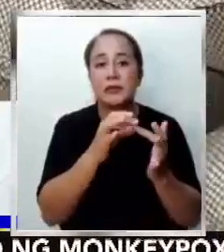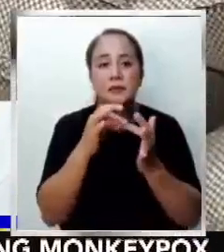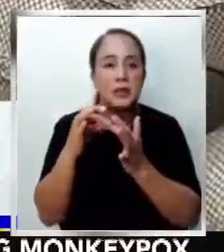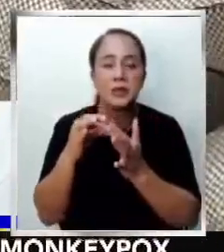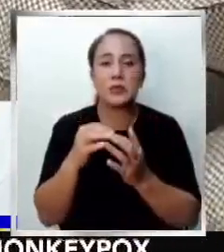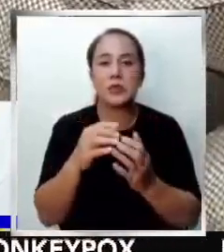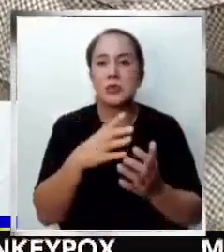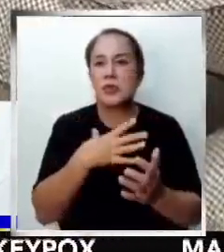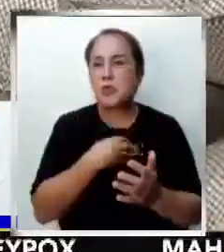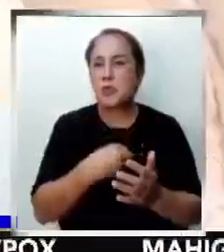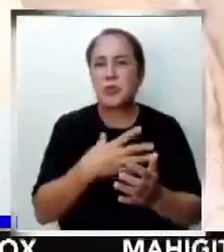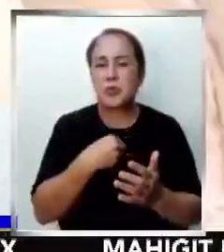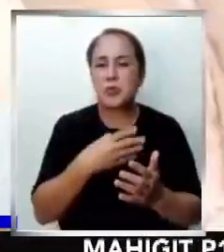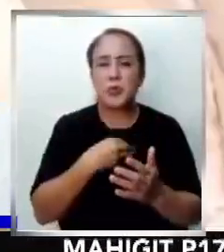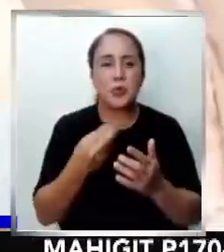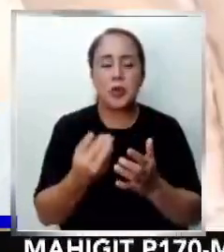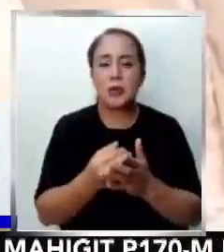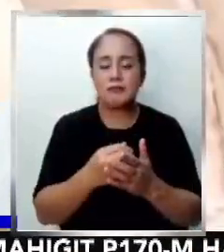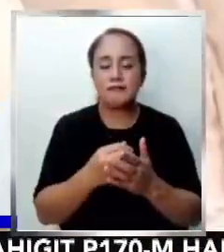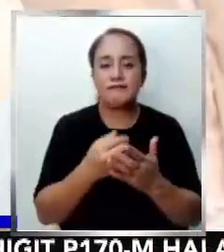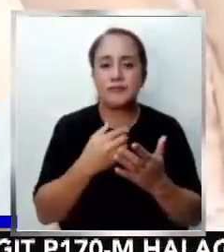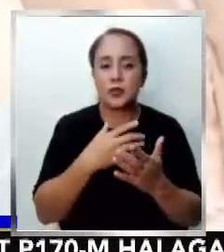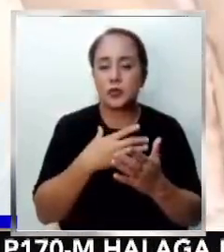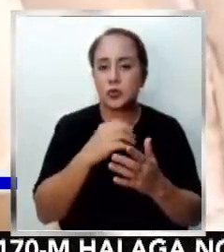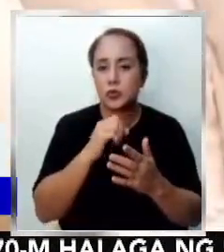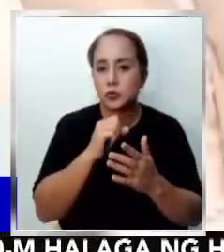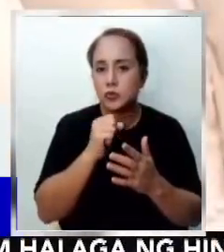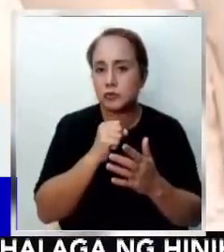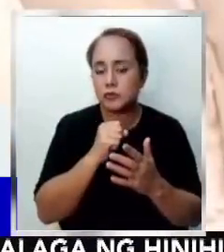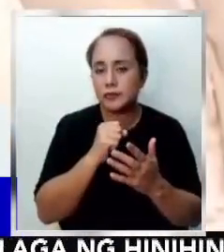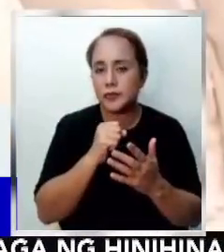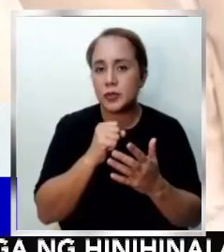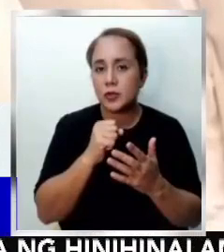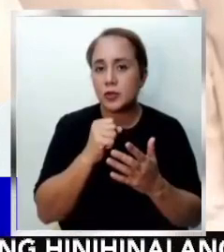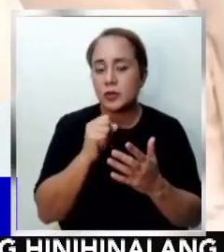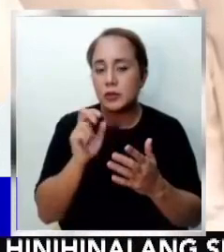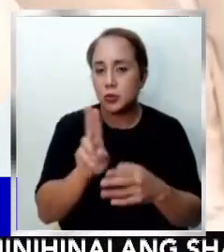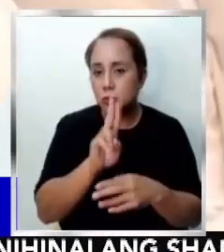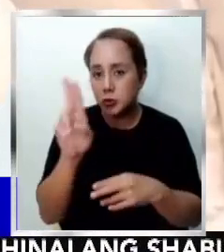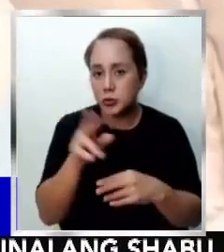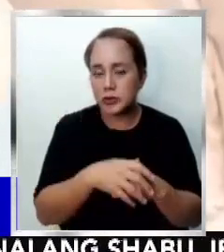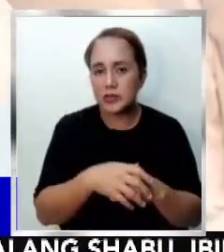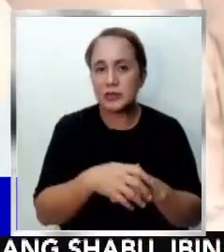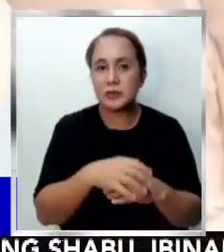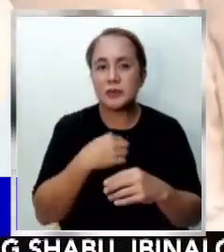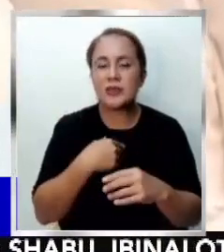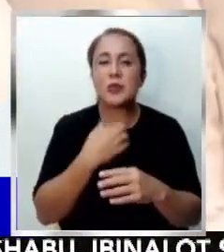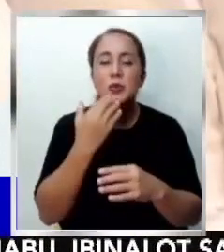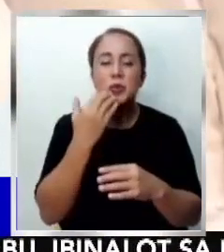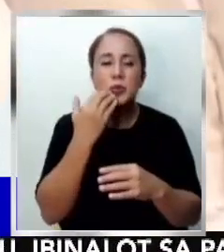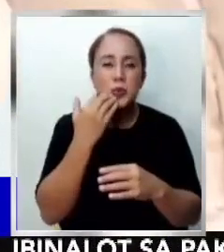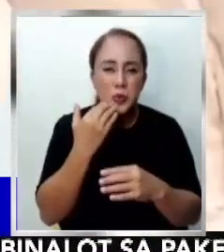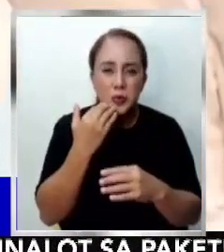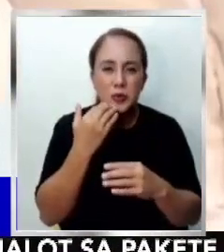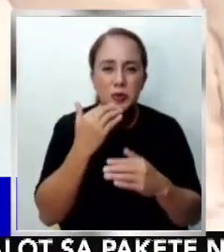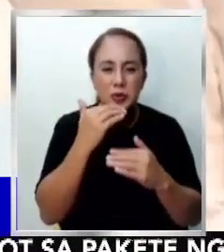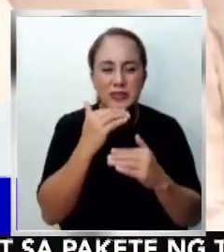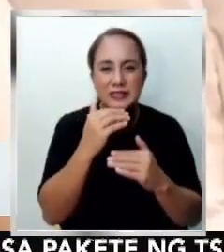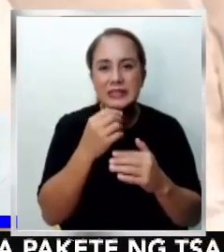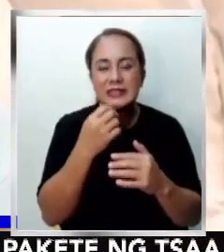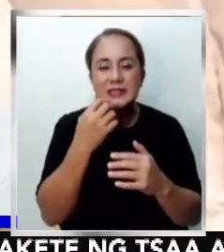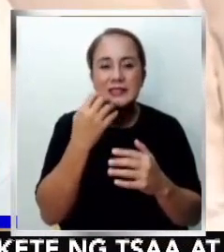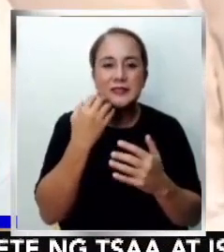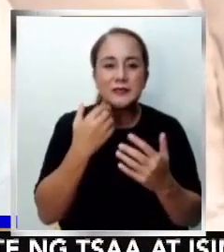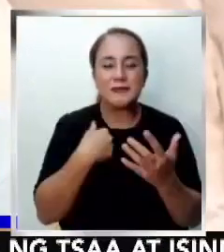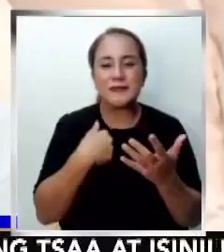refined sugar ang ginagamit. There's a tightness in sugar but it's on the butler's grade.